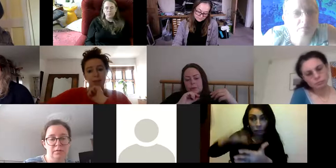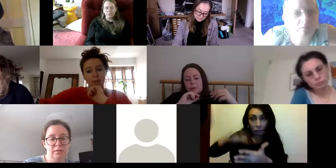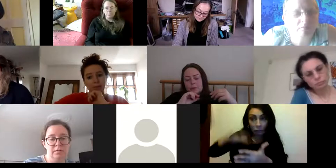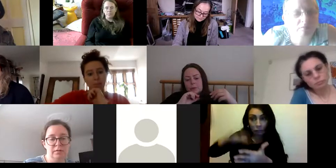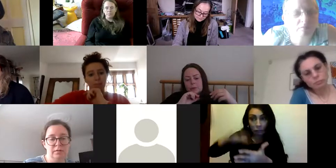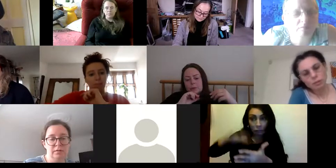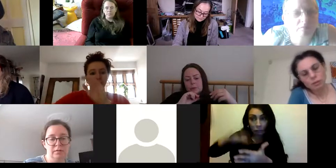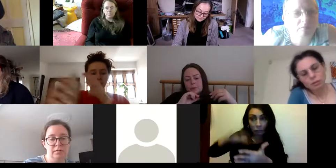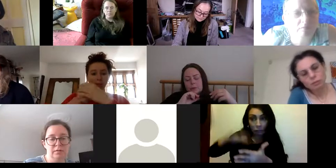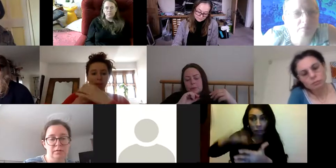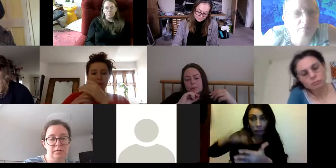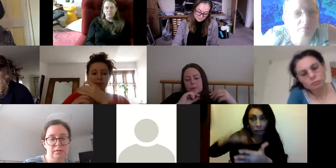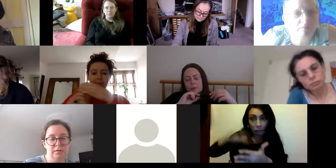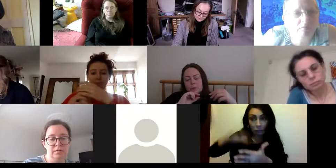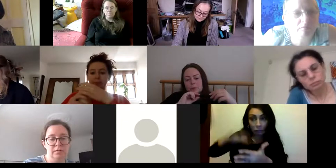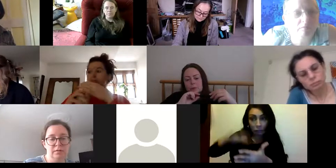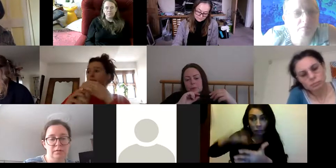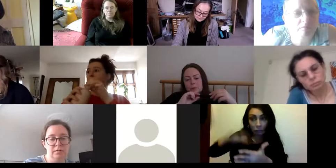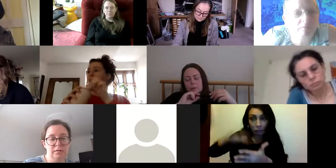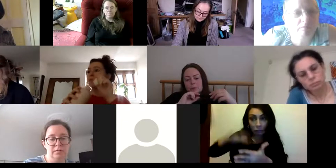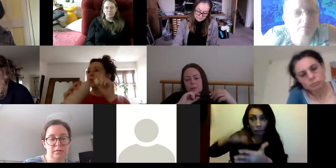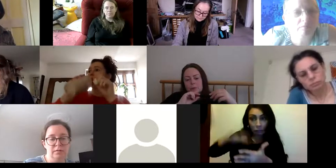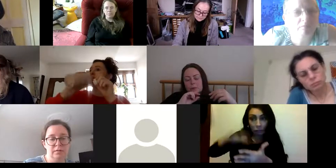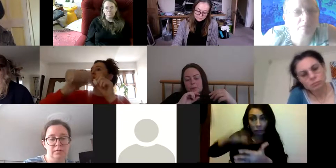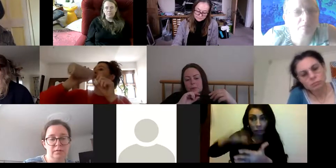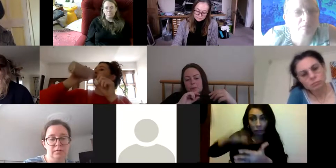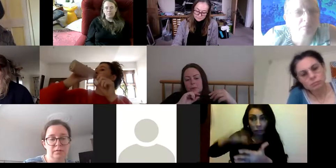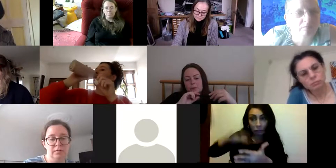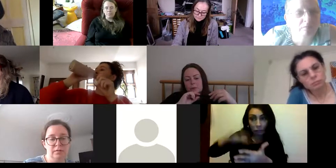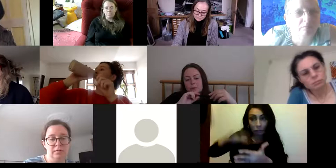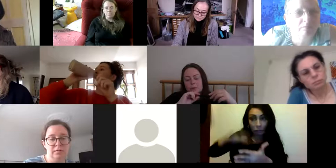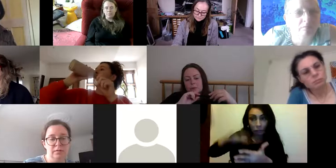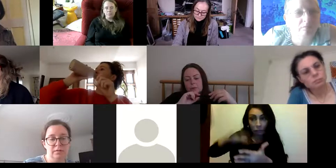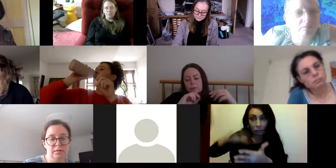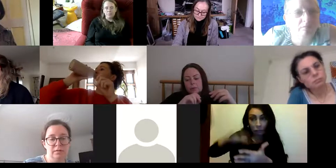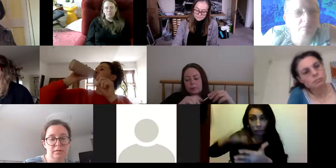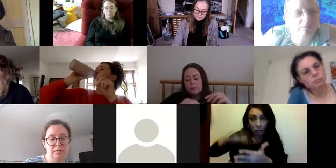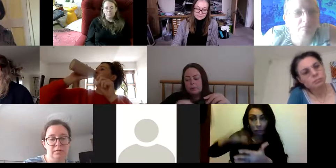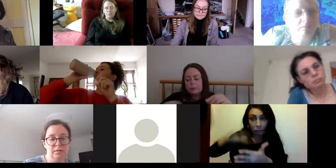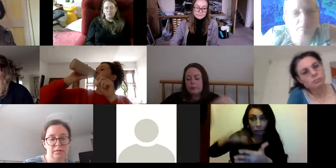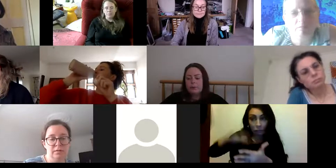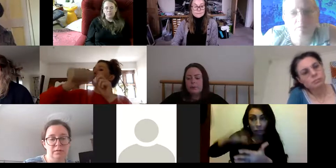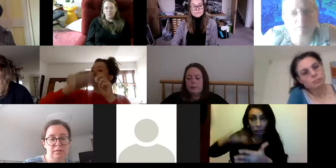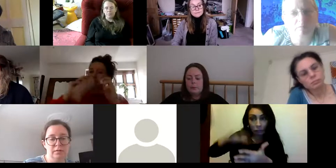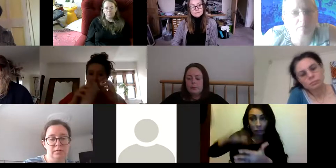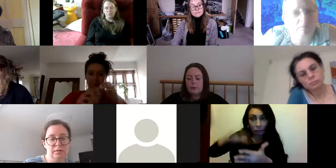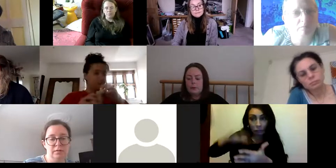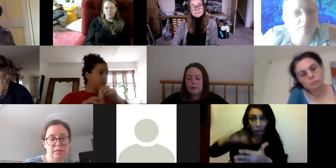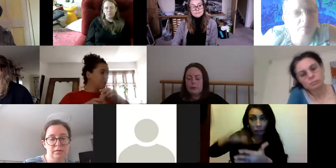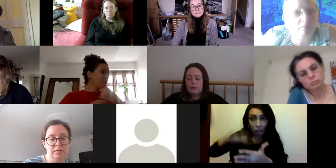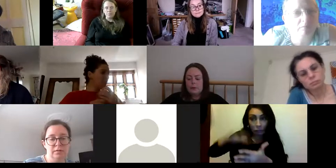people want to do or what they need to access. So just like I know Sally mentioned, there might be a cost to